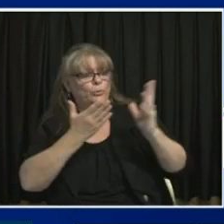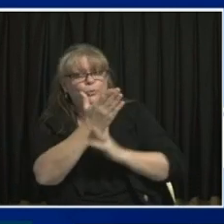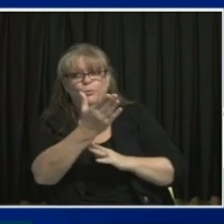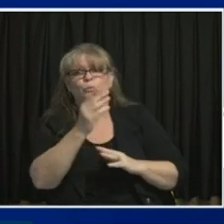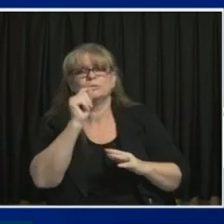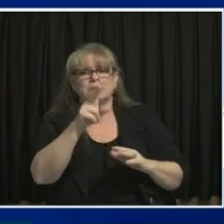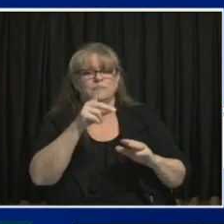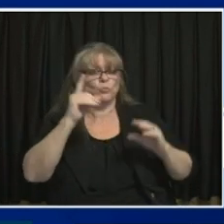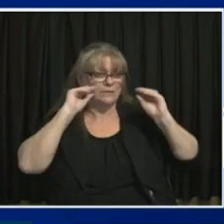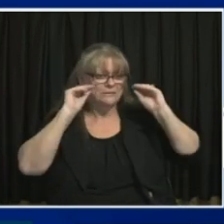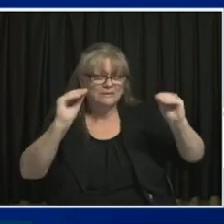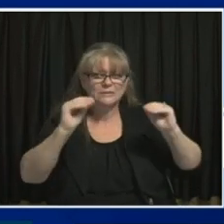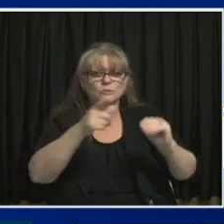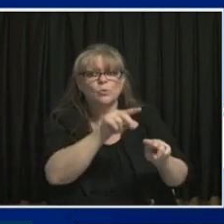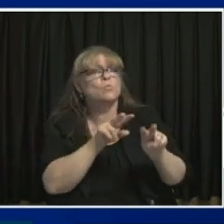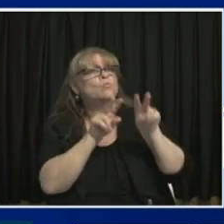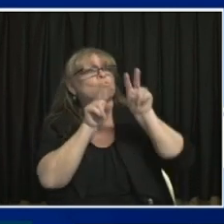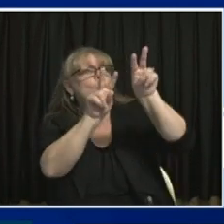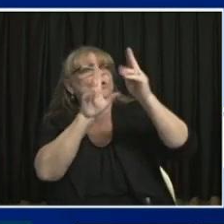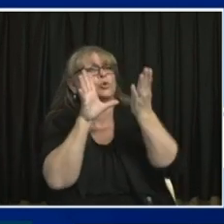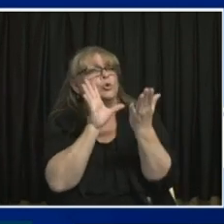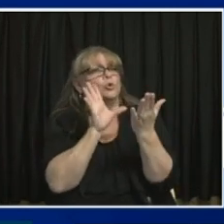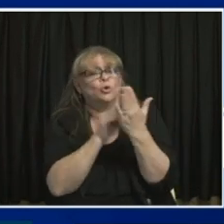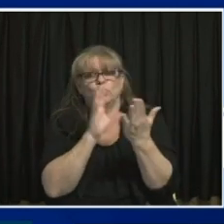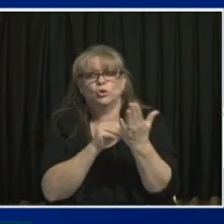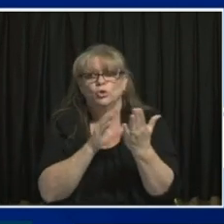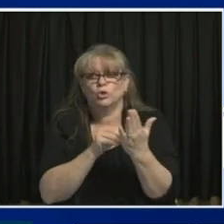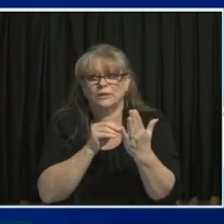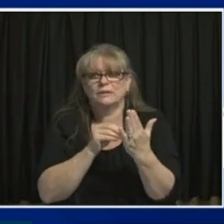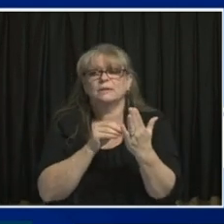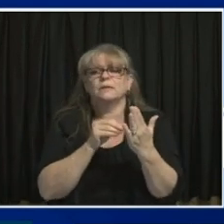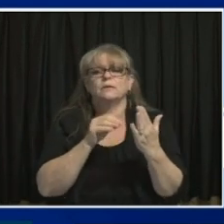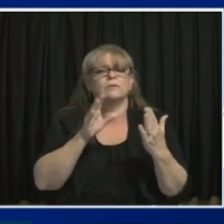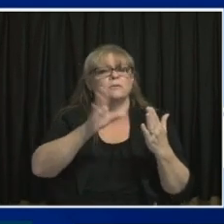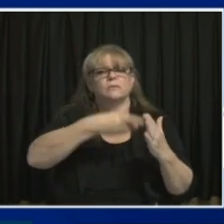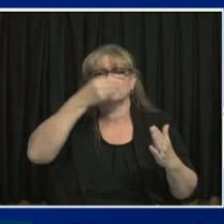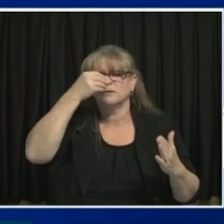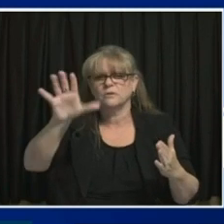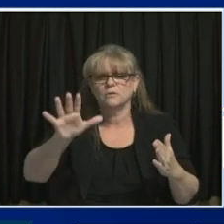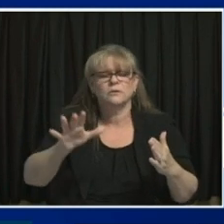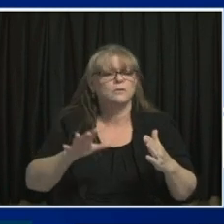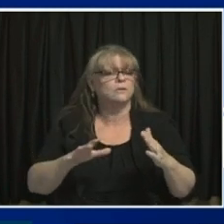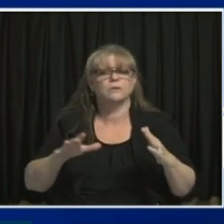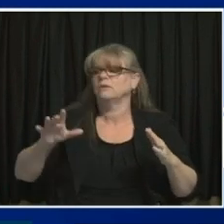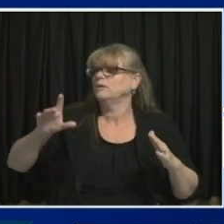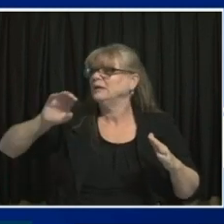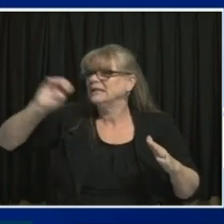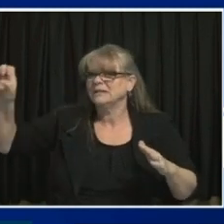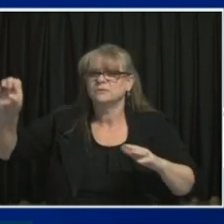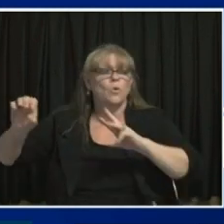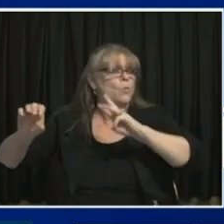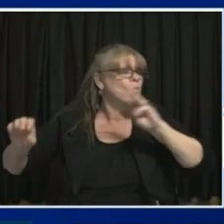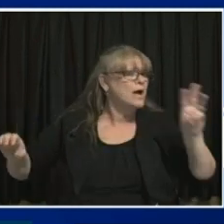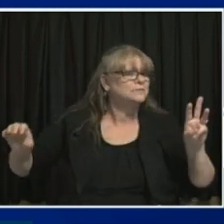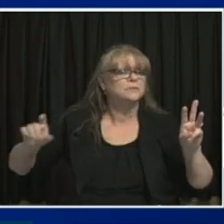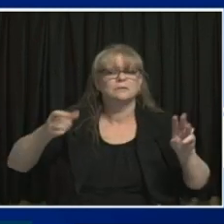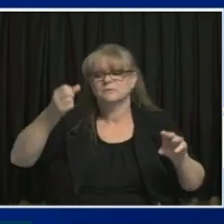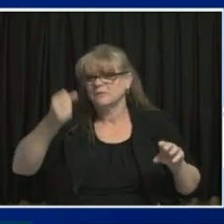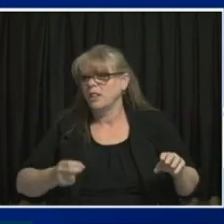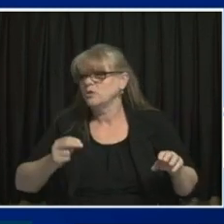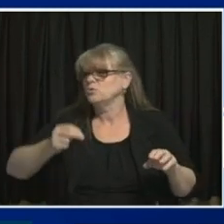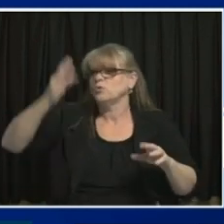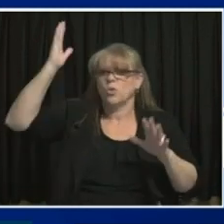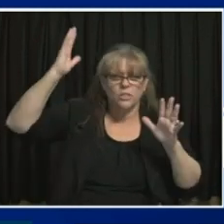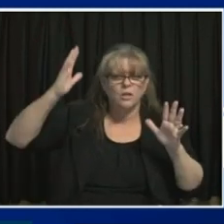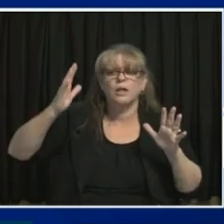Eastern Plains to the Western Slope on Rocky Mountain PBS's station. I know that my 5-year-old daughter will be tuning in, and I hope that